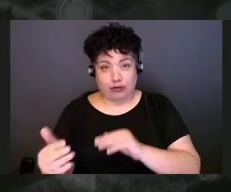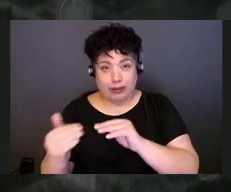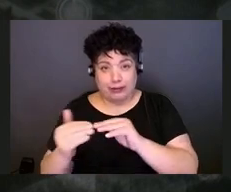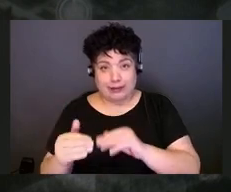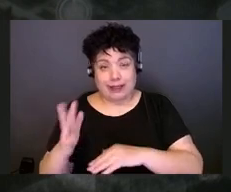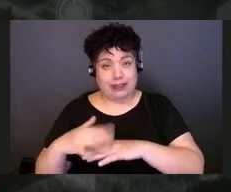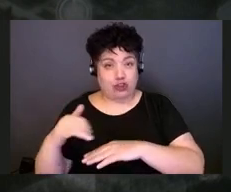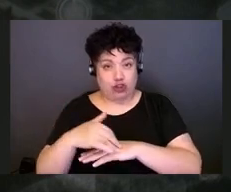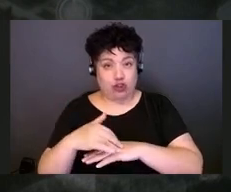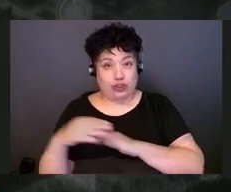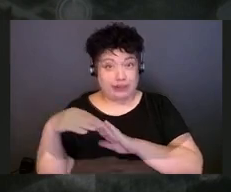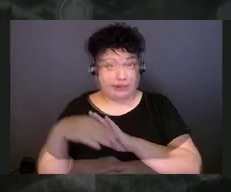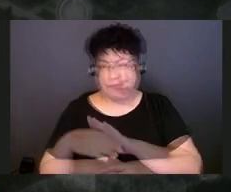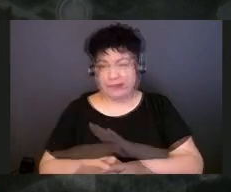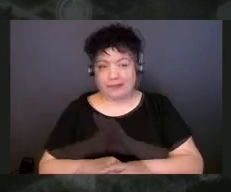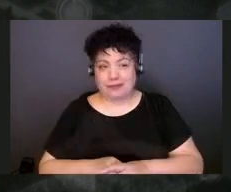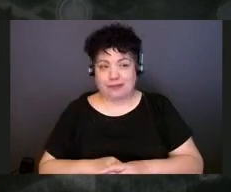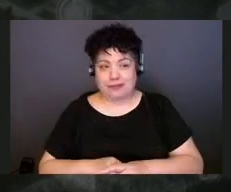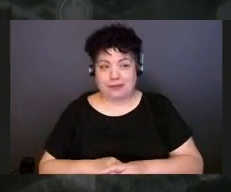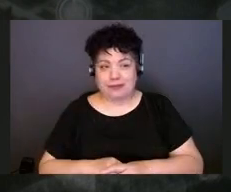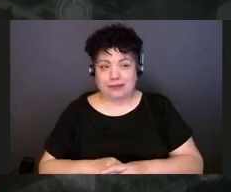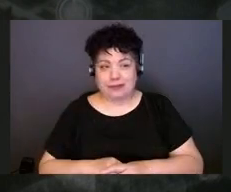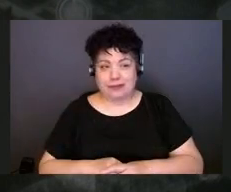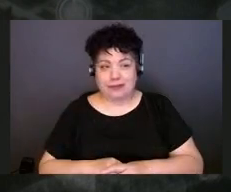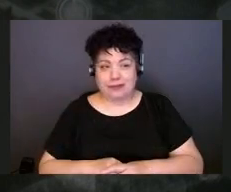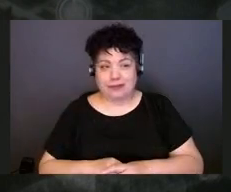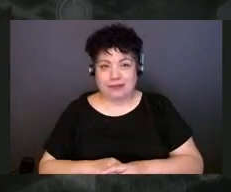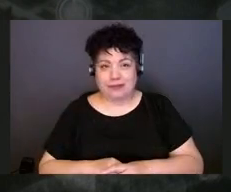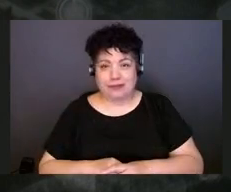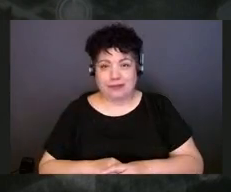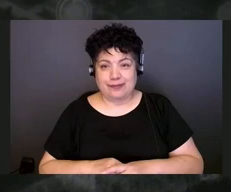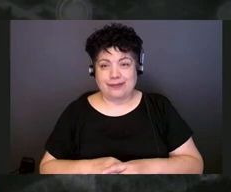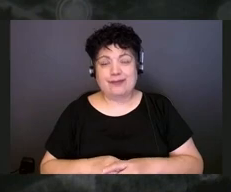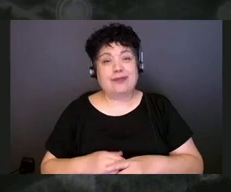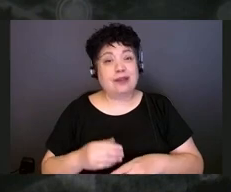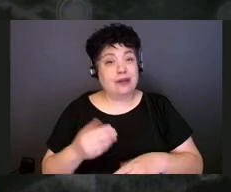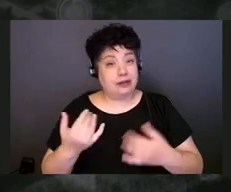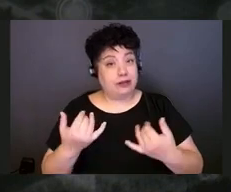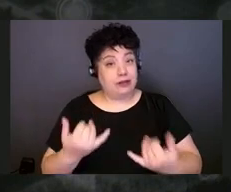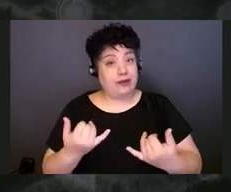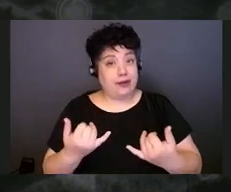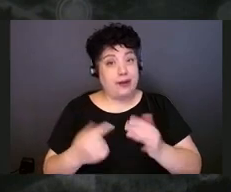Indigenous Resurgence. Today, filmmaker